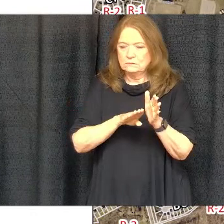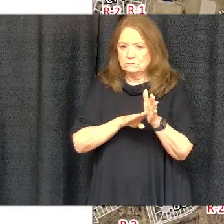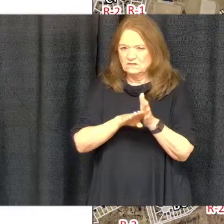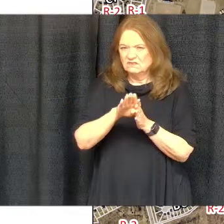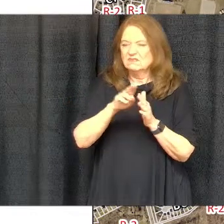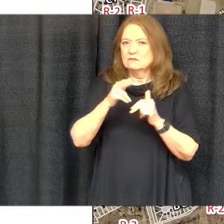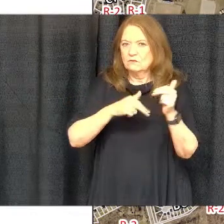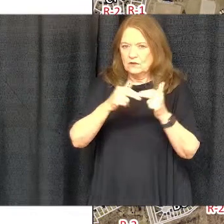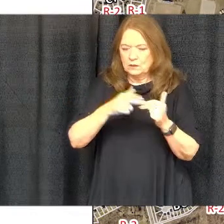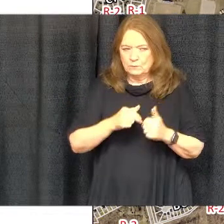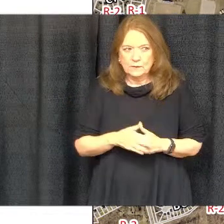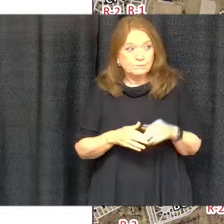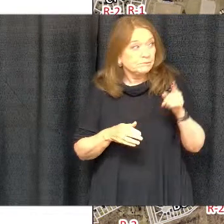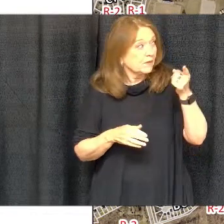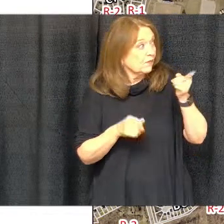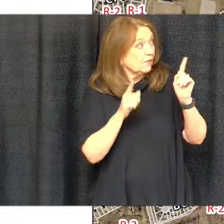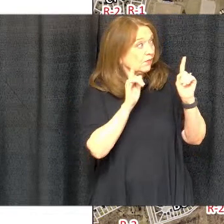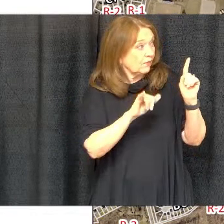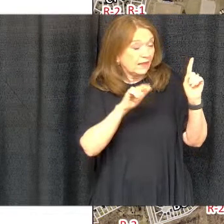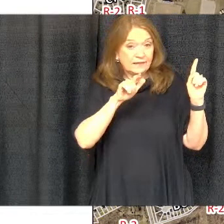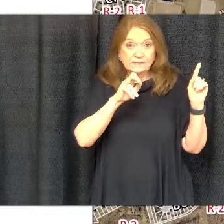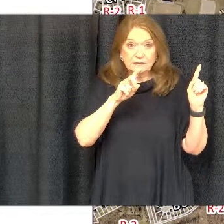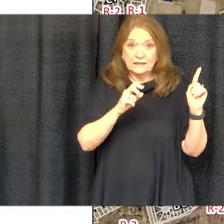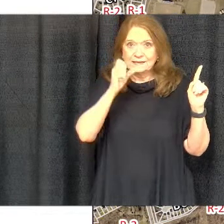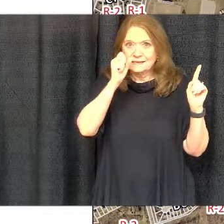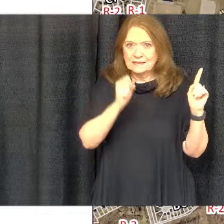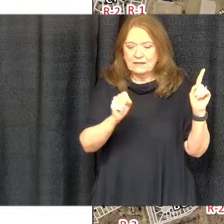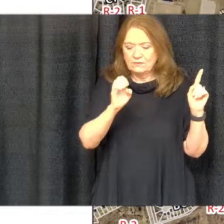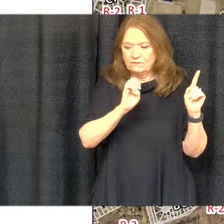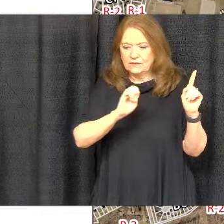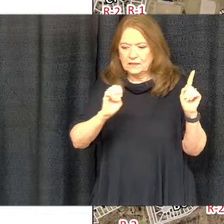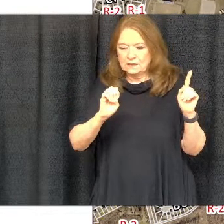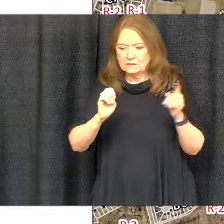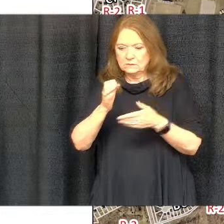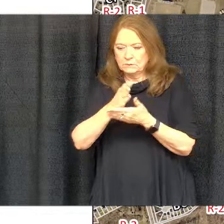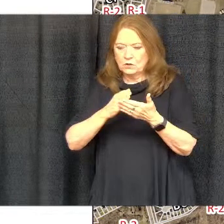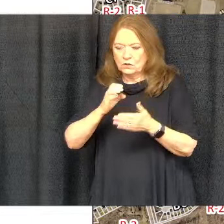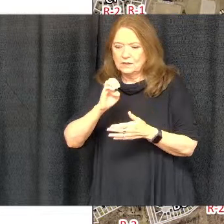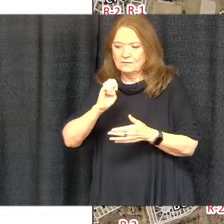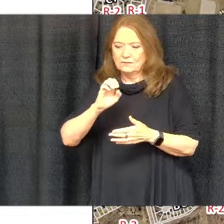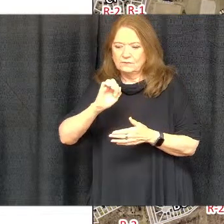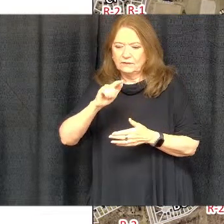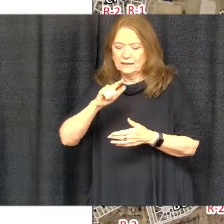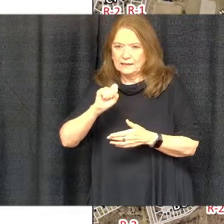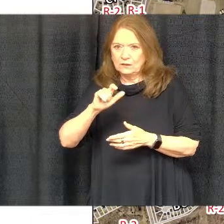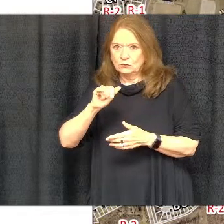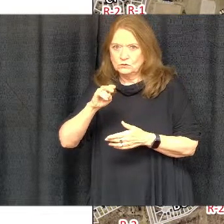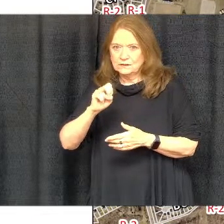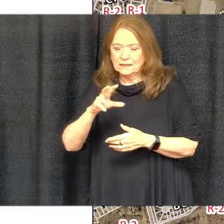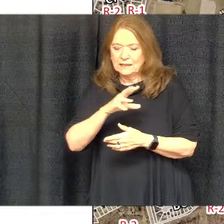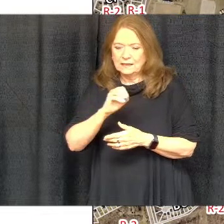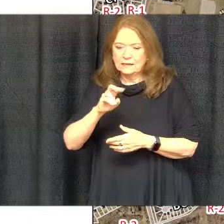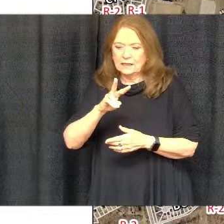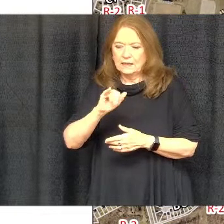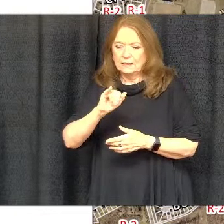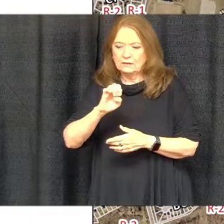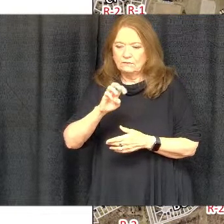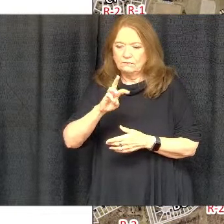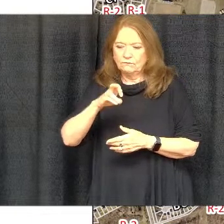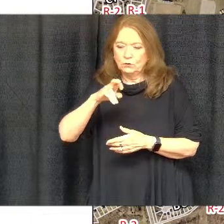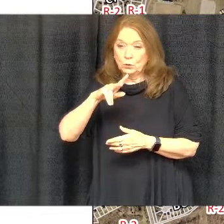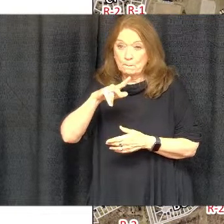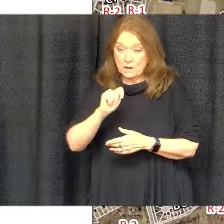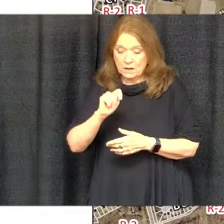This is a tract of land south of the eastern terminus of Eagles Nest Lane and Viewmont Drive and Heatherwood Trace. It's